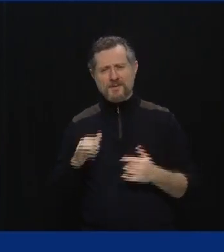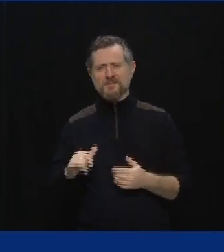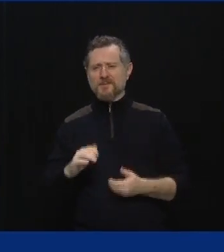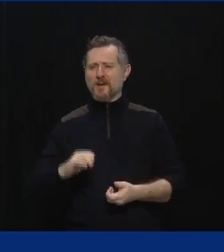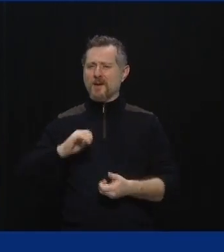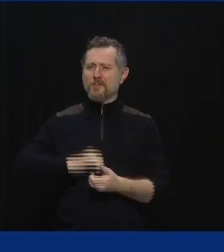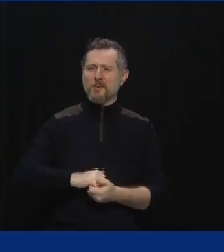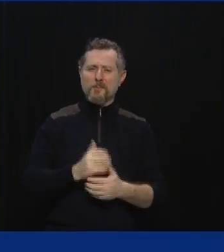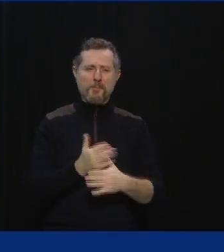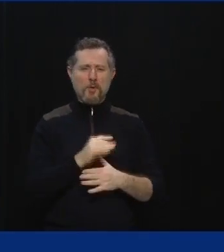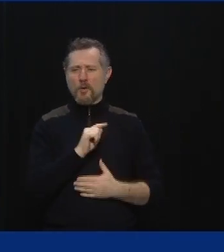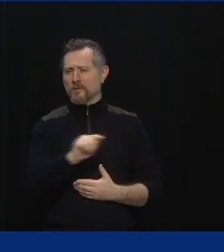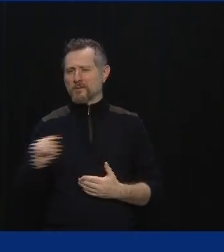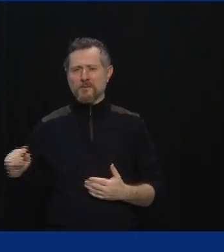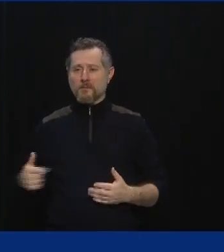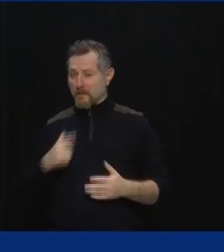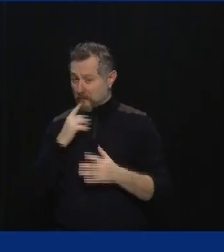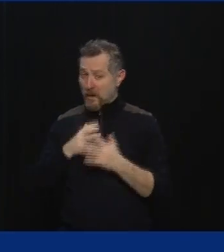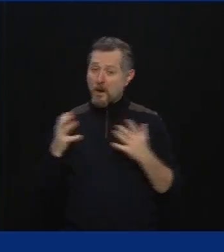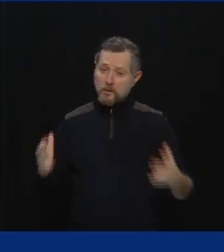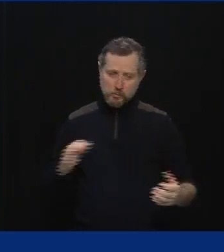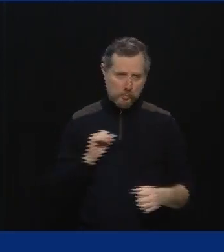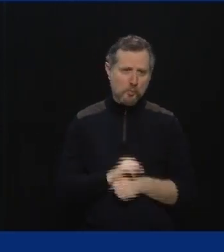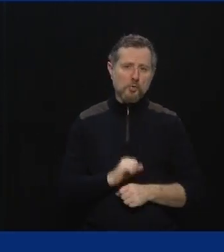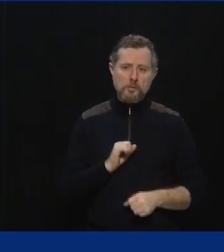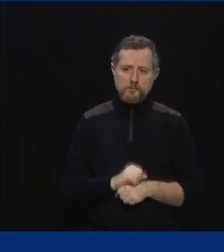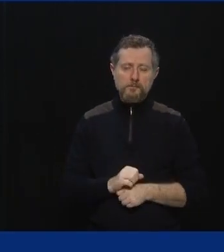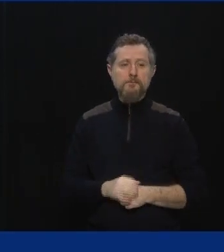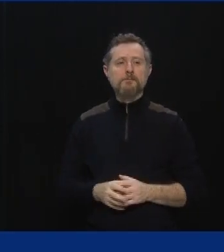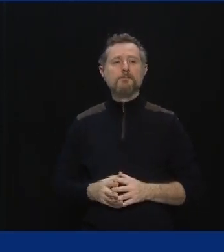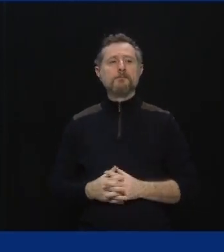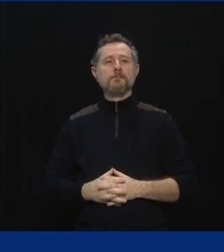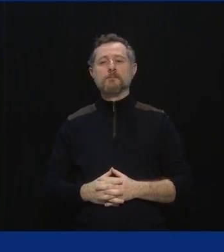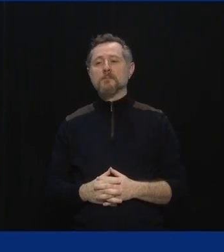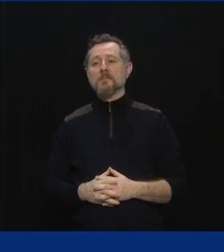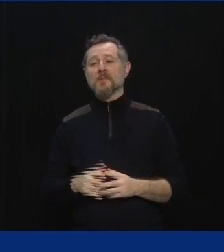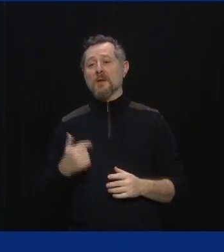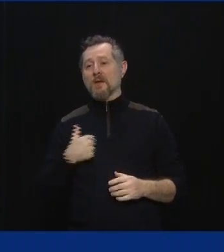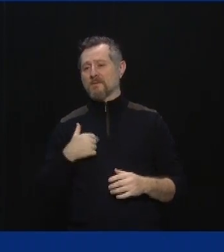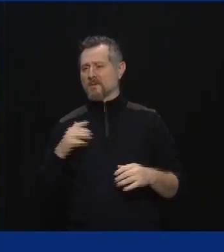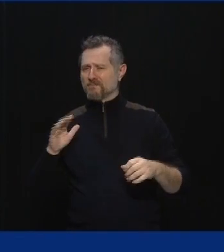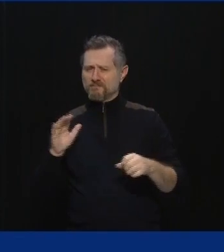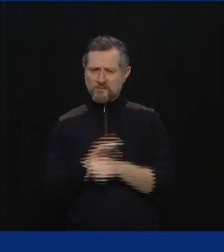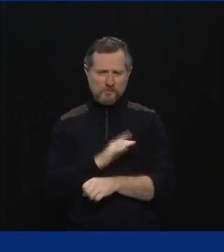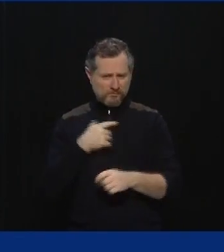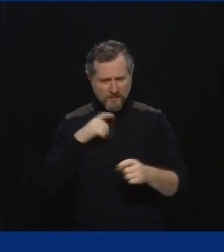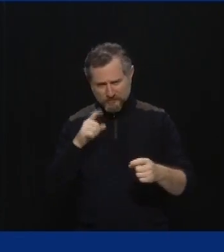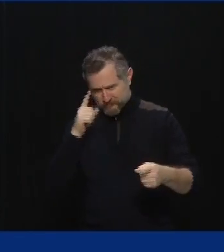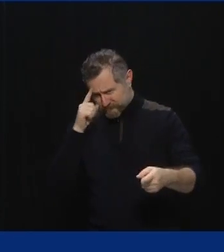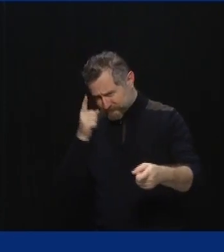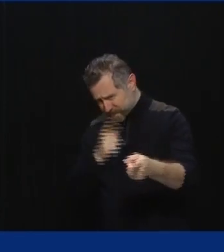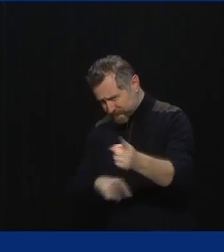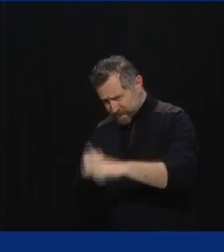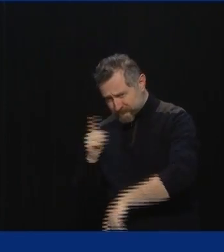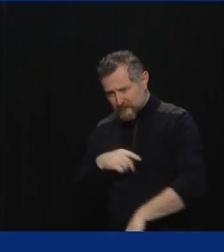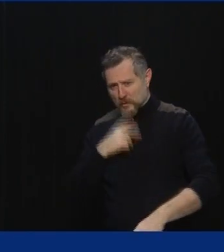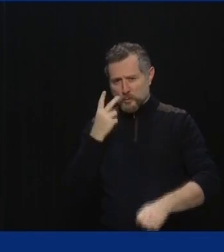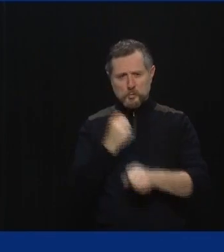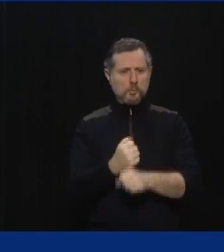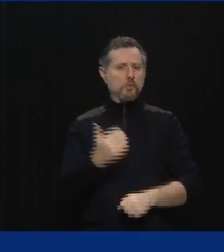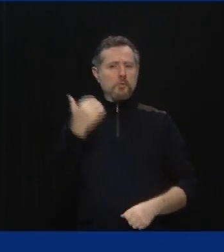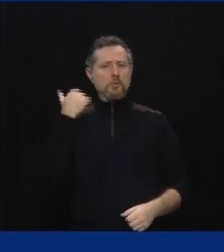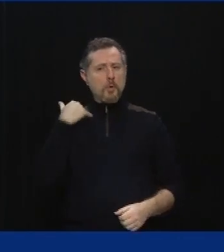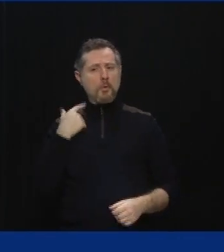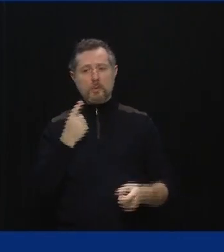place. It took a lot of effort. We had gotten to a complete agreement almost literally 2 years ago. The